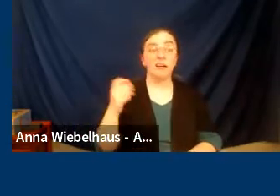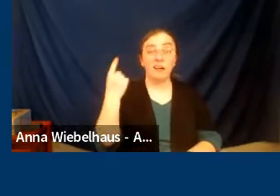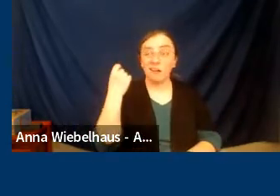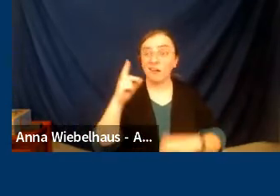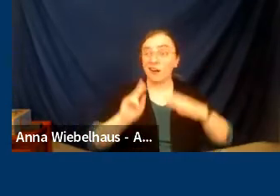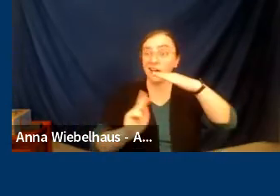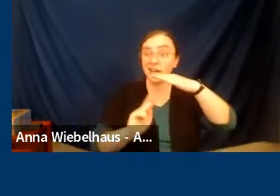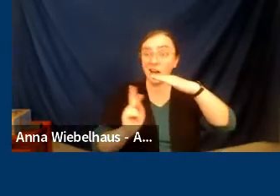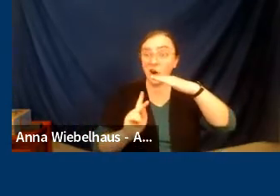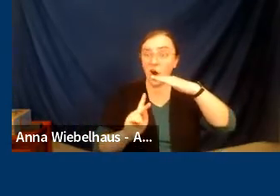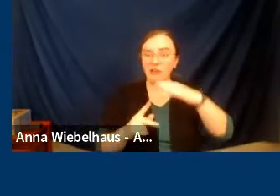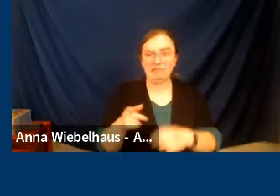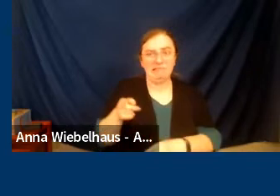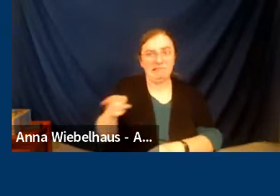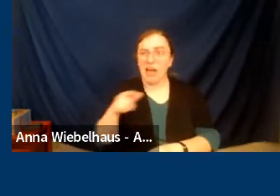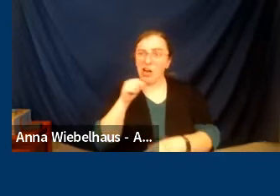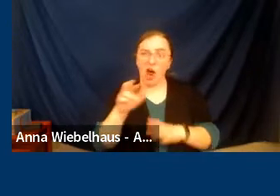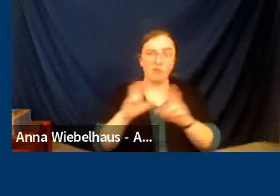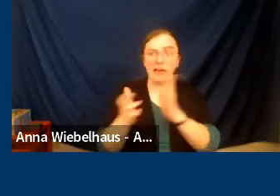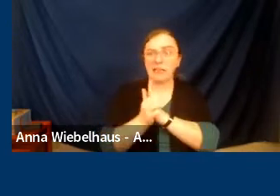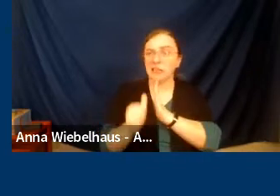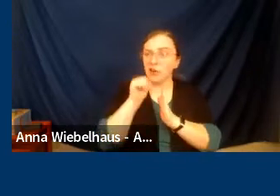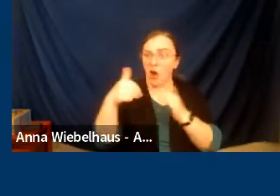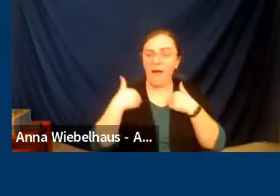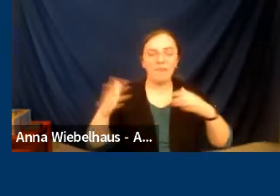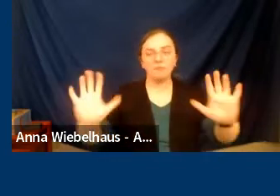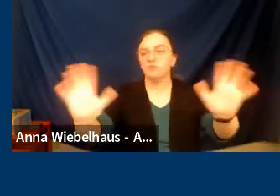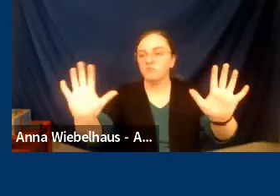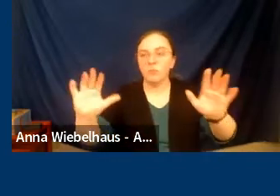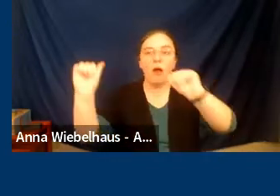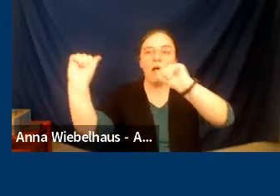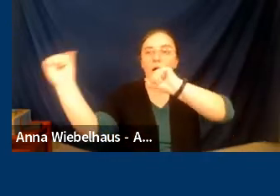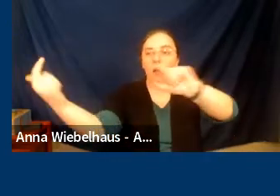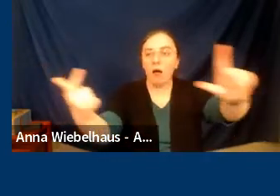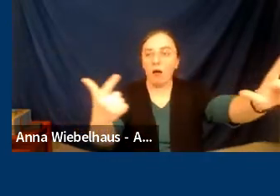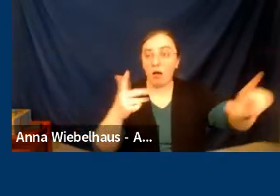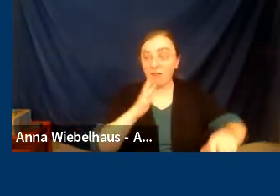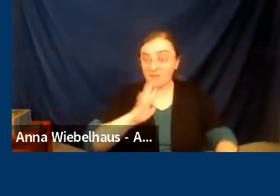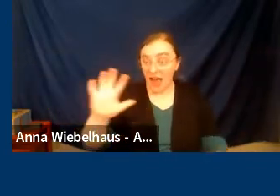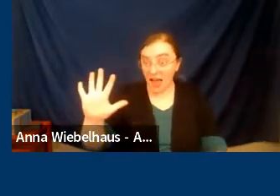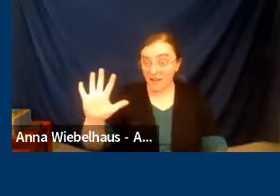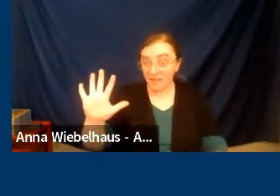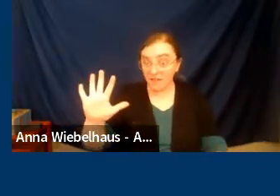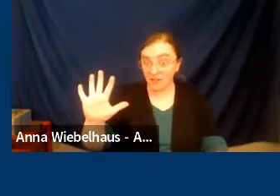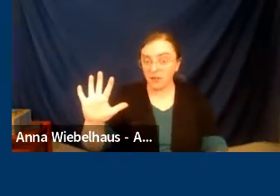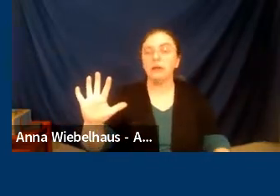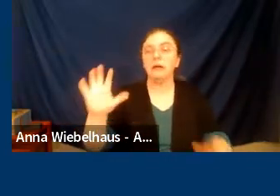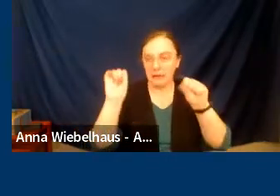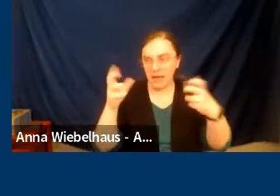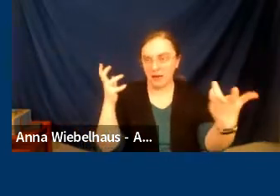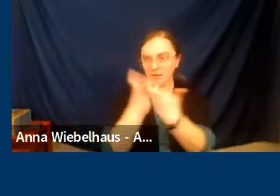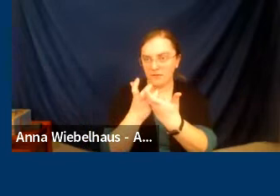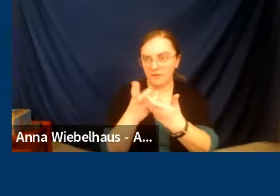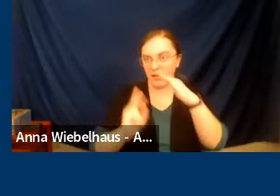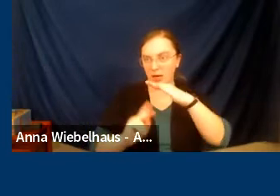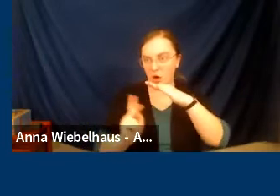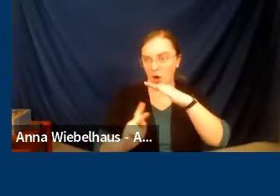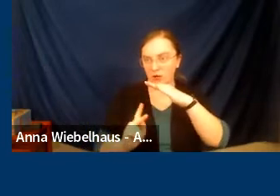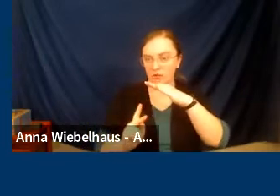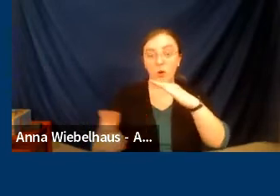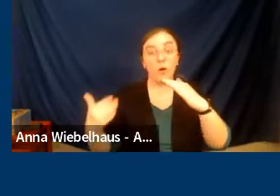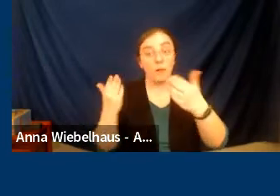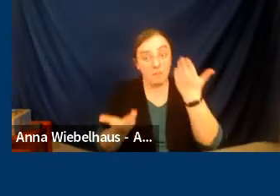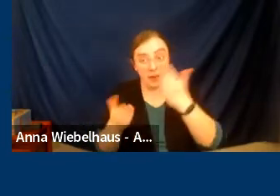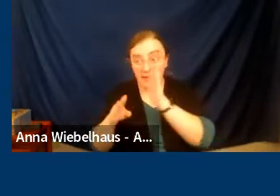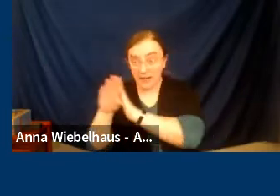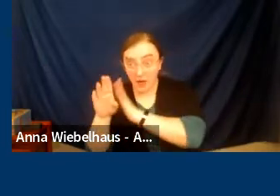about, is taking those kids where they are and helping them move forward. So if you have any questions now,